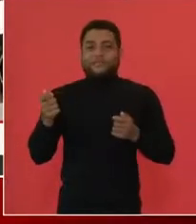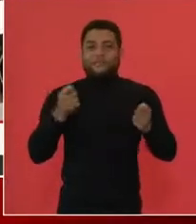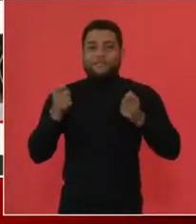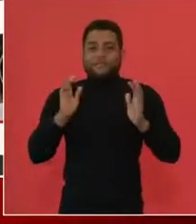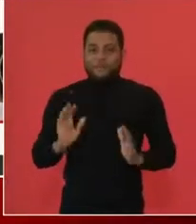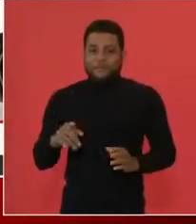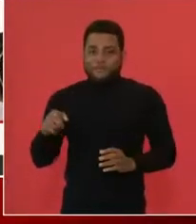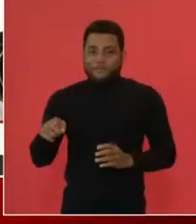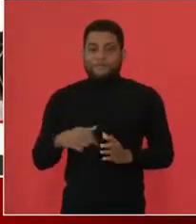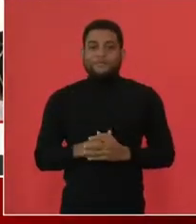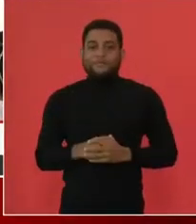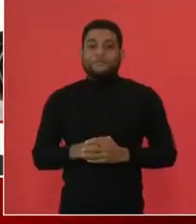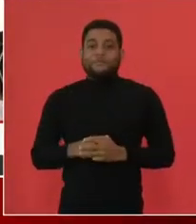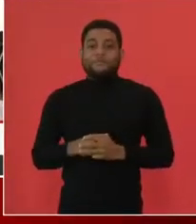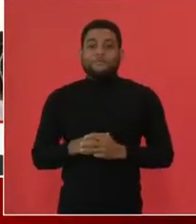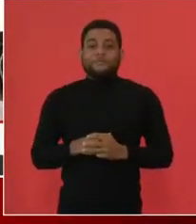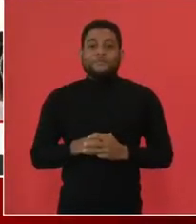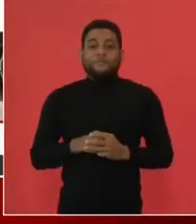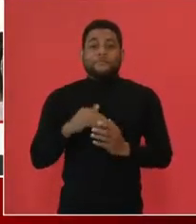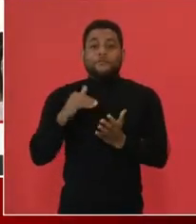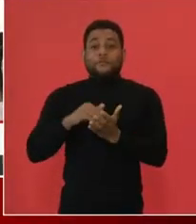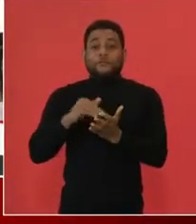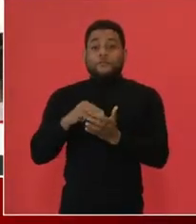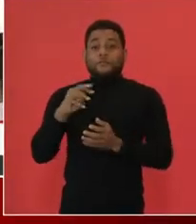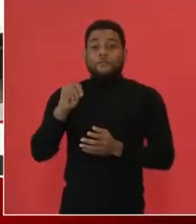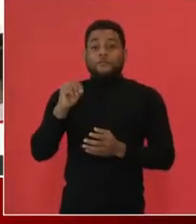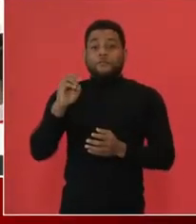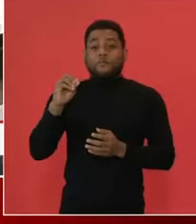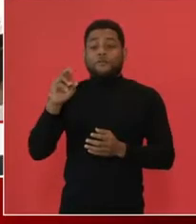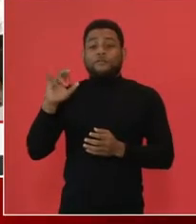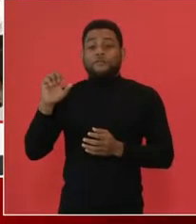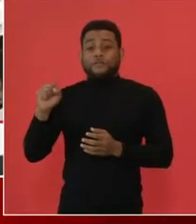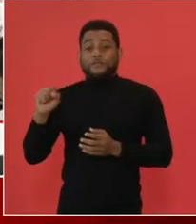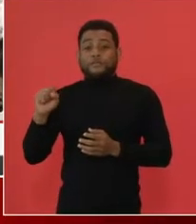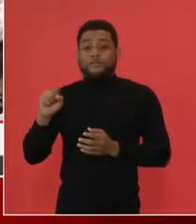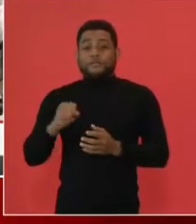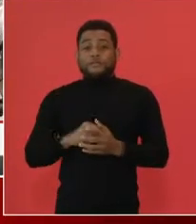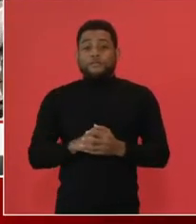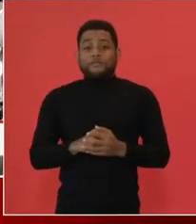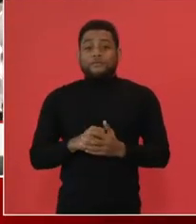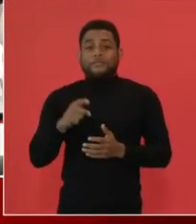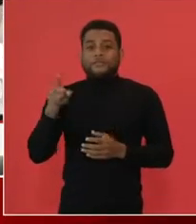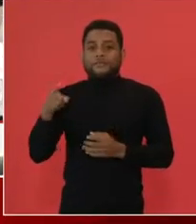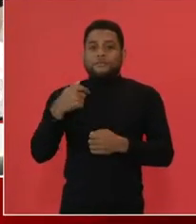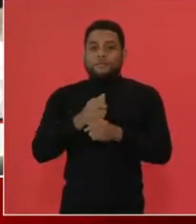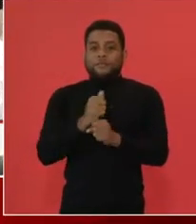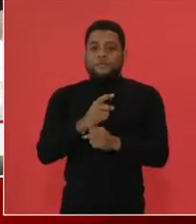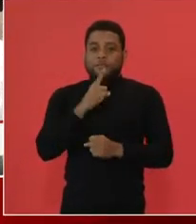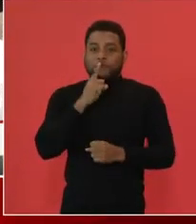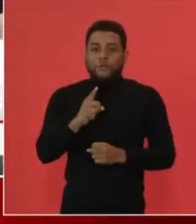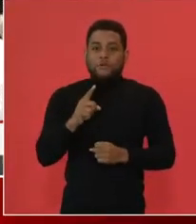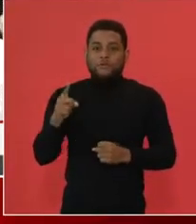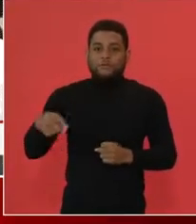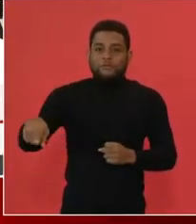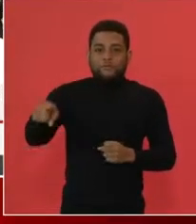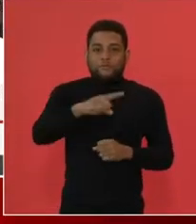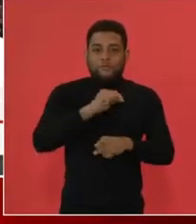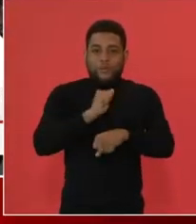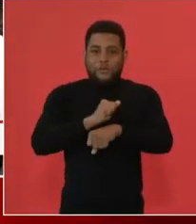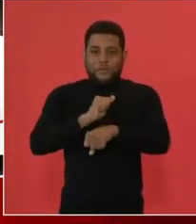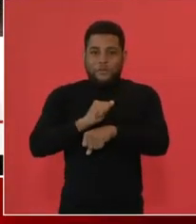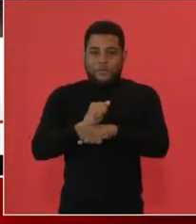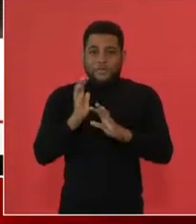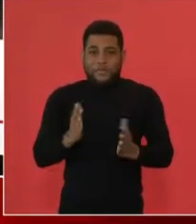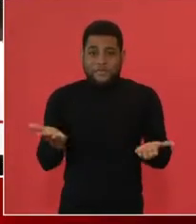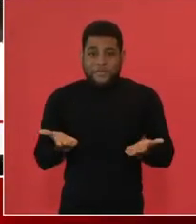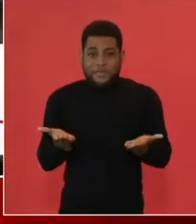Dr. Morris Hughes has been making sure that you, first and foremost, as employees of this agency, have what